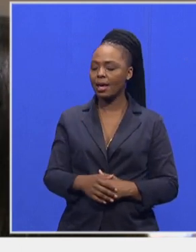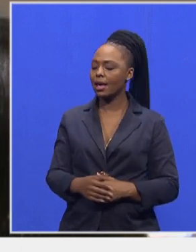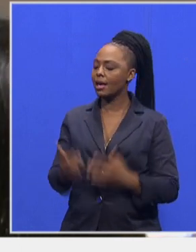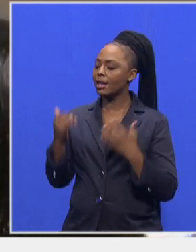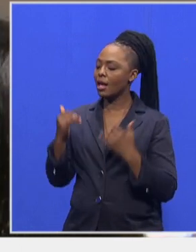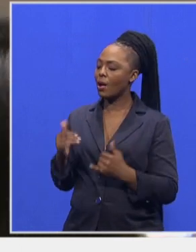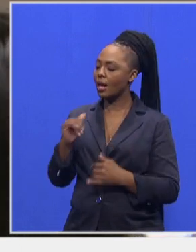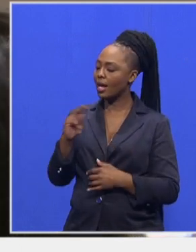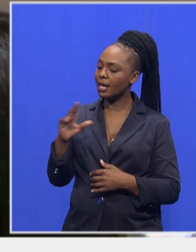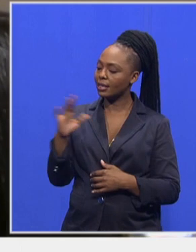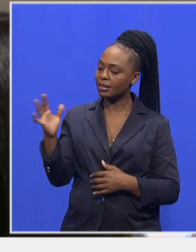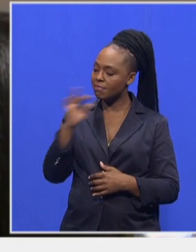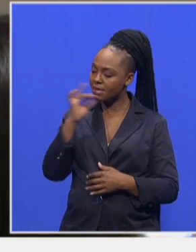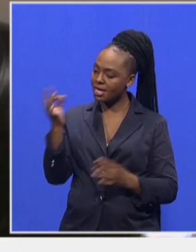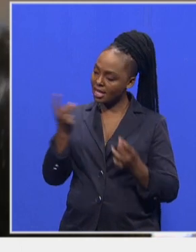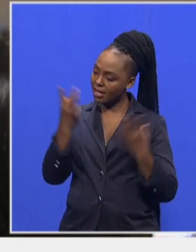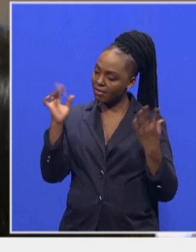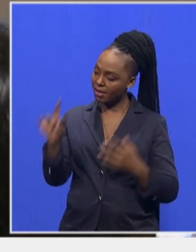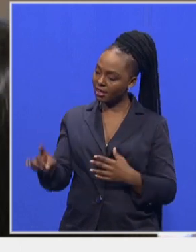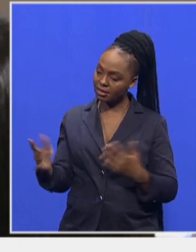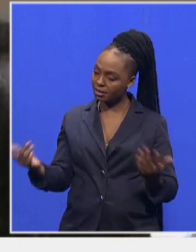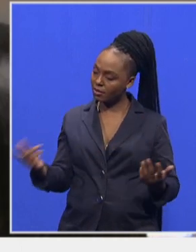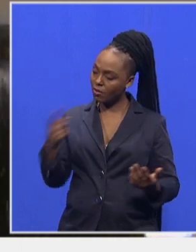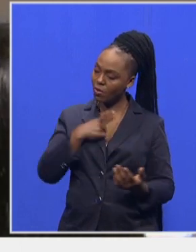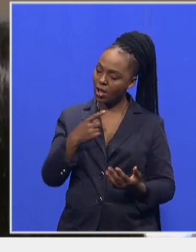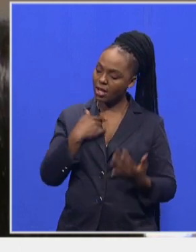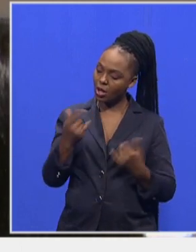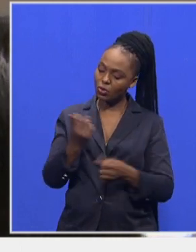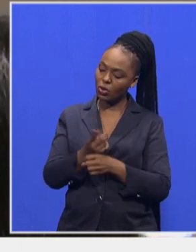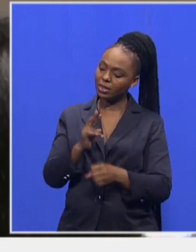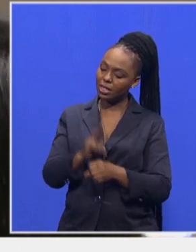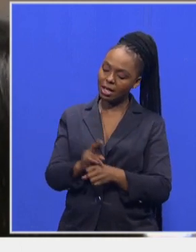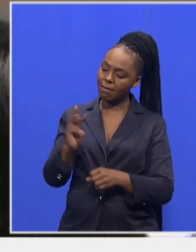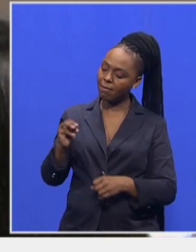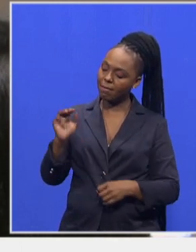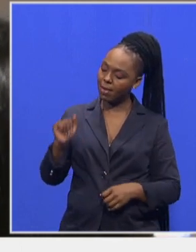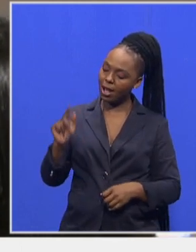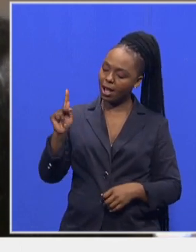give up, because following the Dr. Makwarela scandal